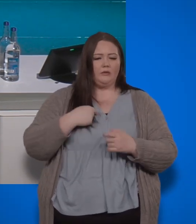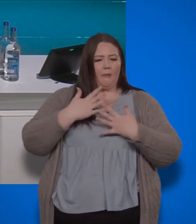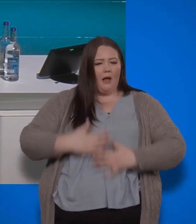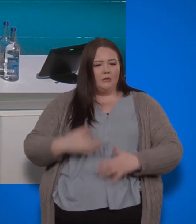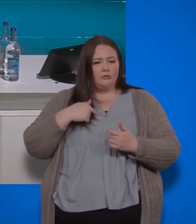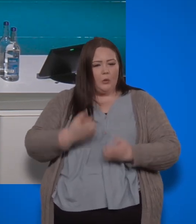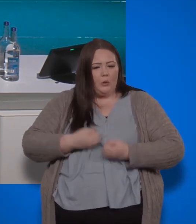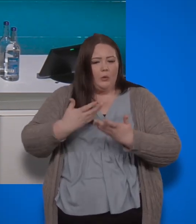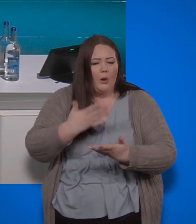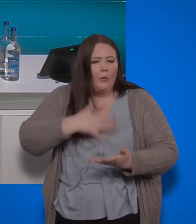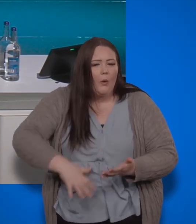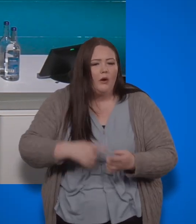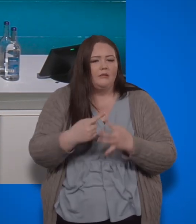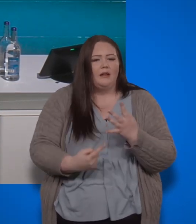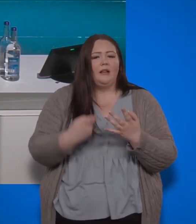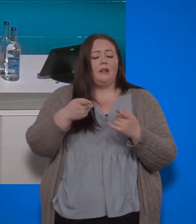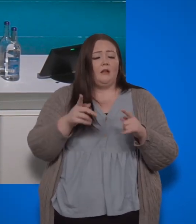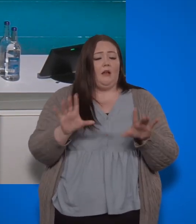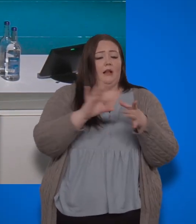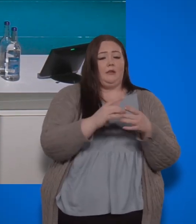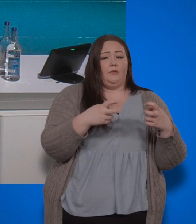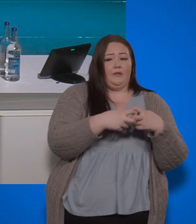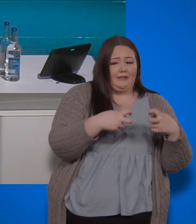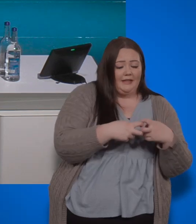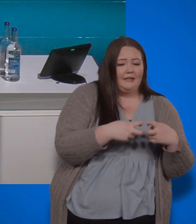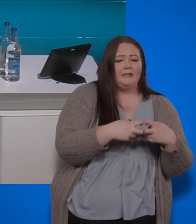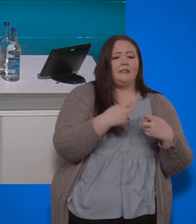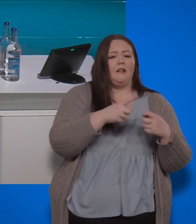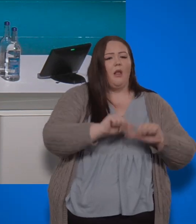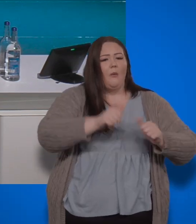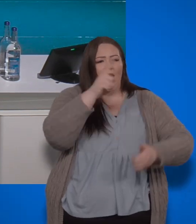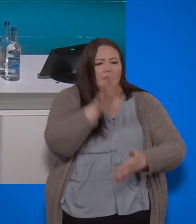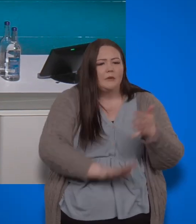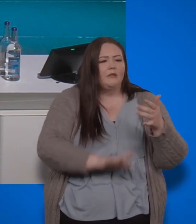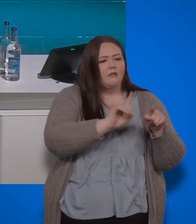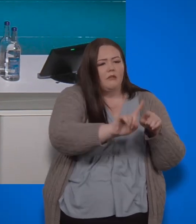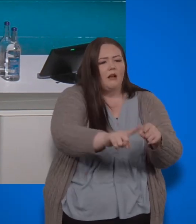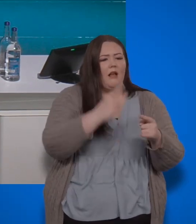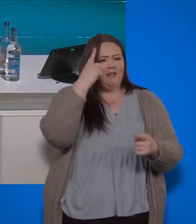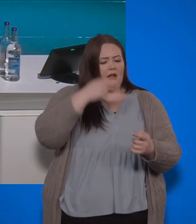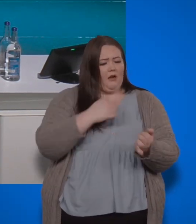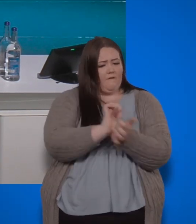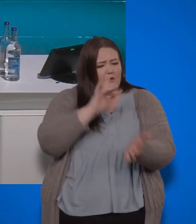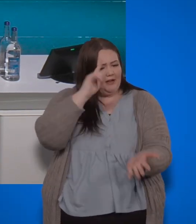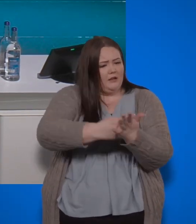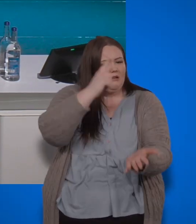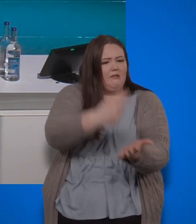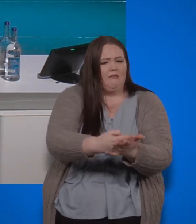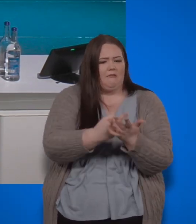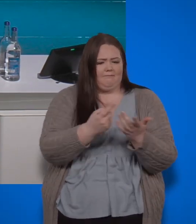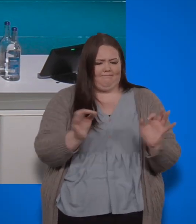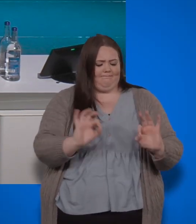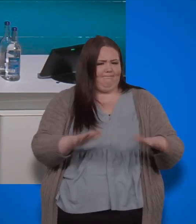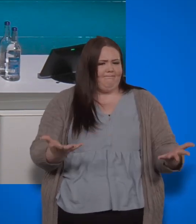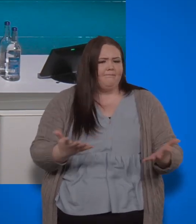biological impulses and evolution. There's similar narratives in things like physics with like many worlds theory and stuff, that there's also no free will in